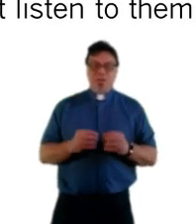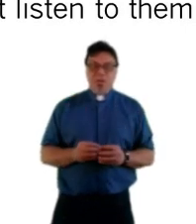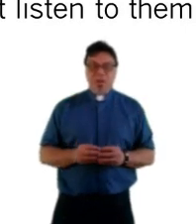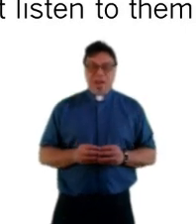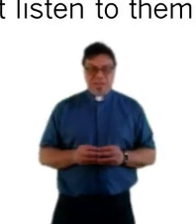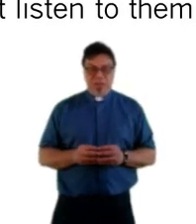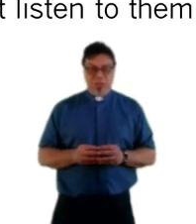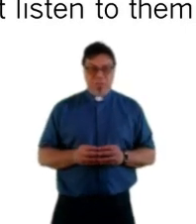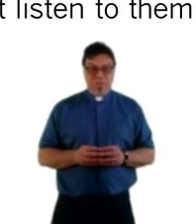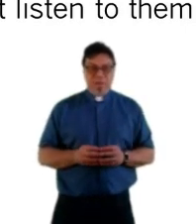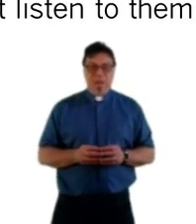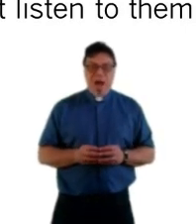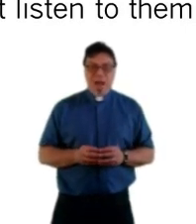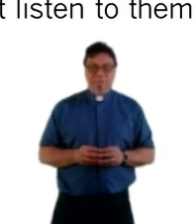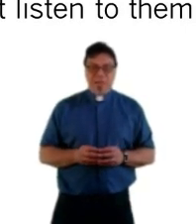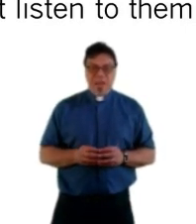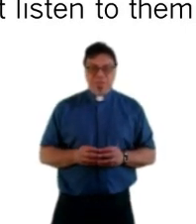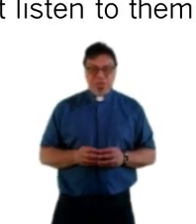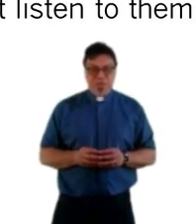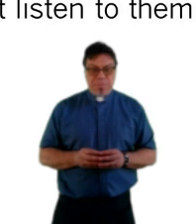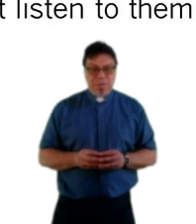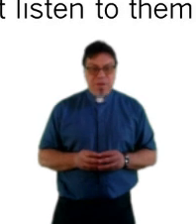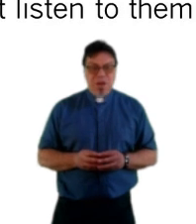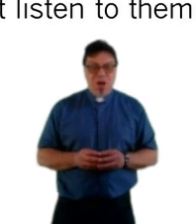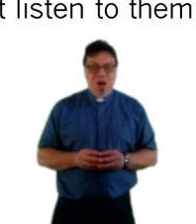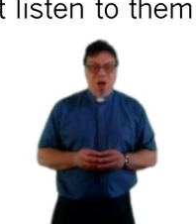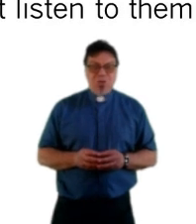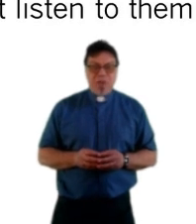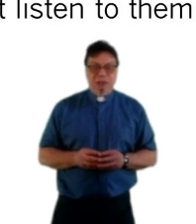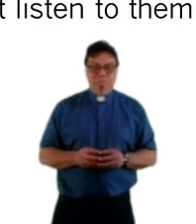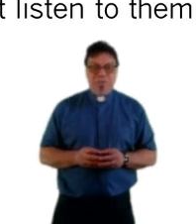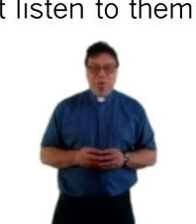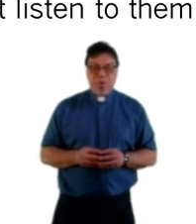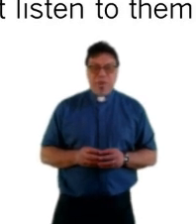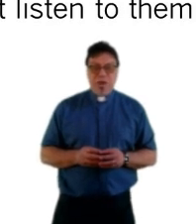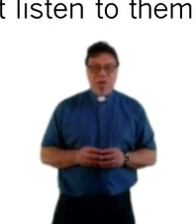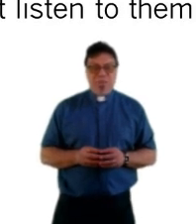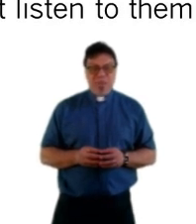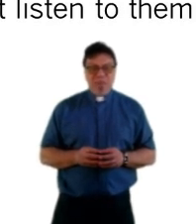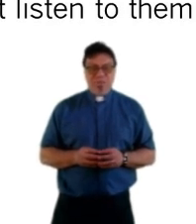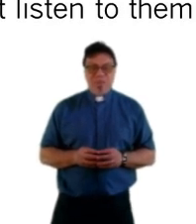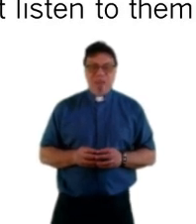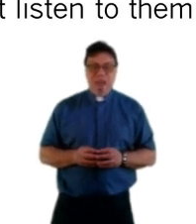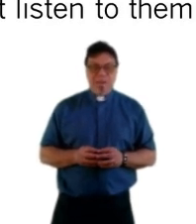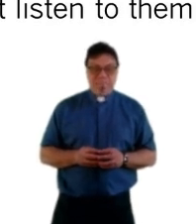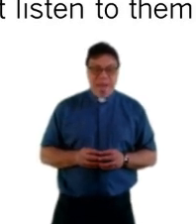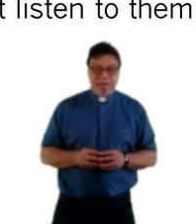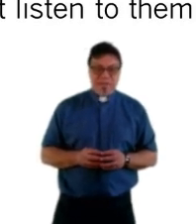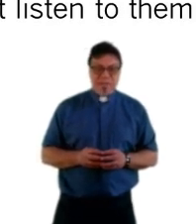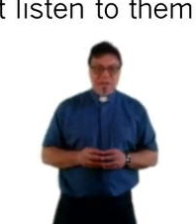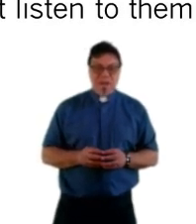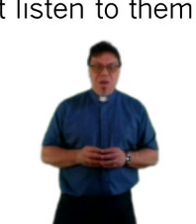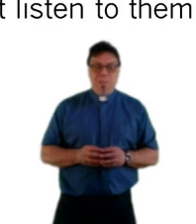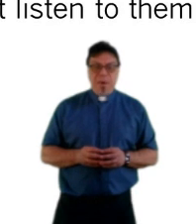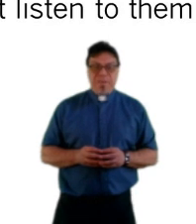very truly I tell you, I am the gate for the sheep. All who came before me are thieves and